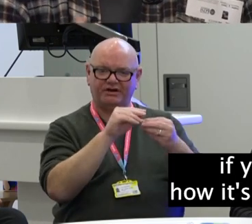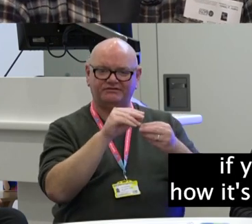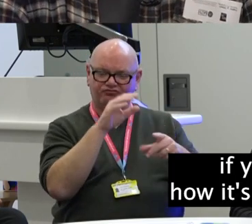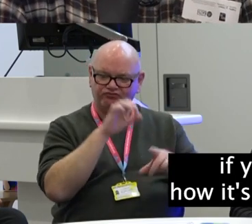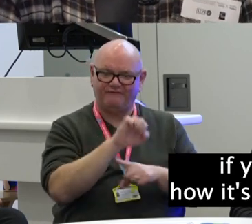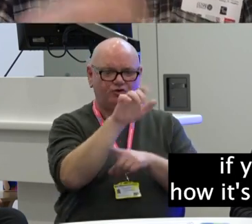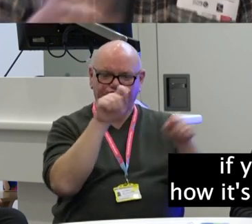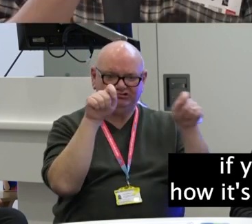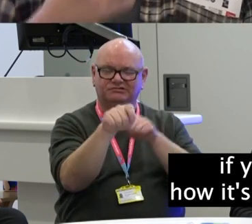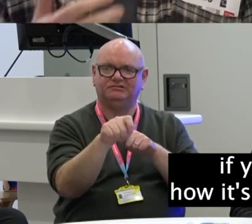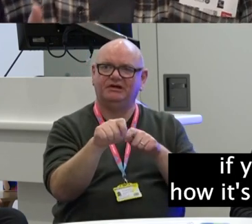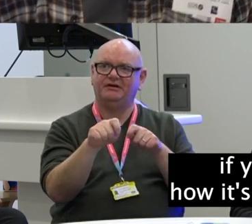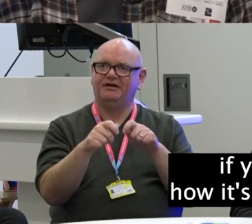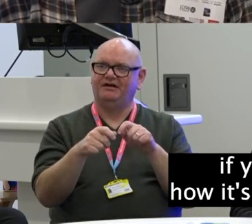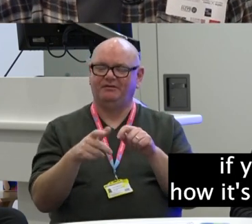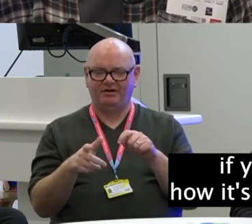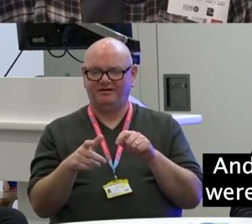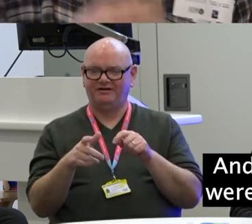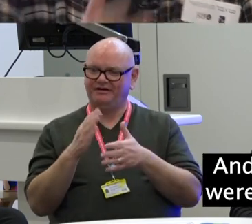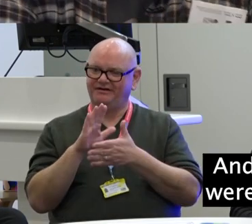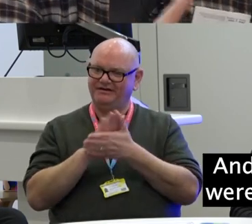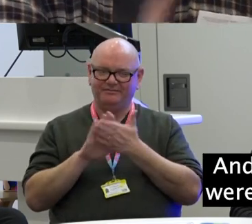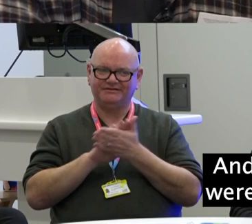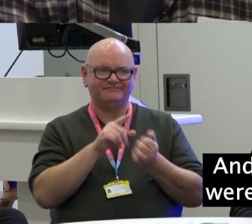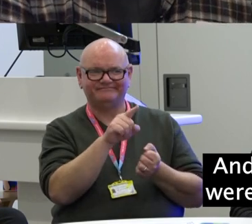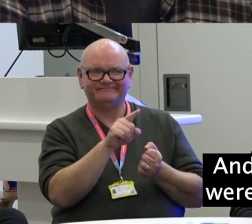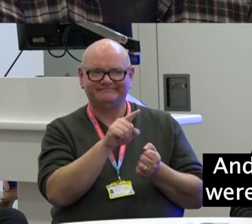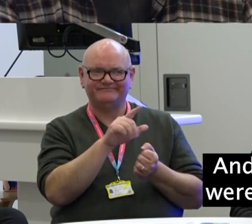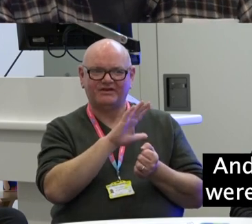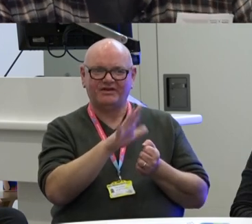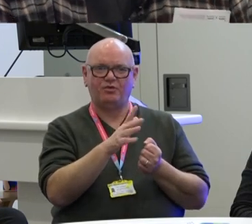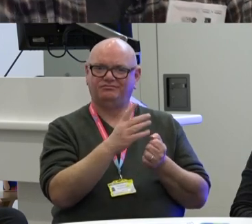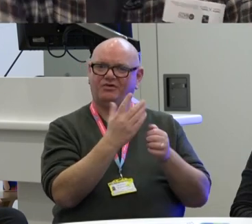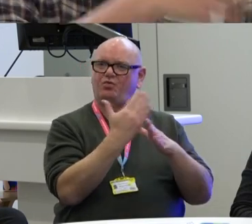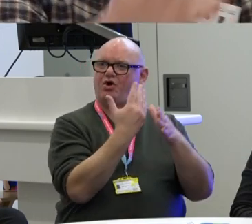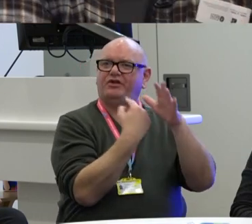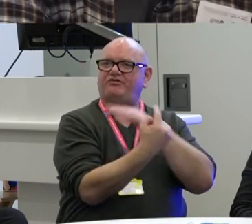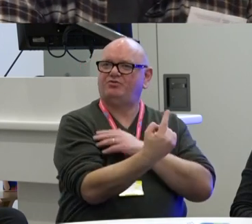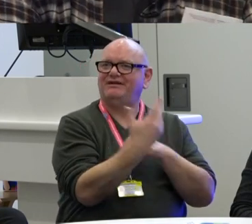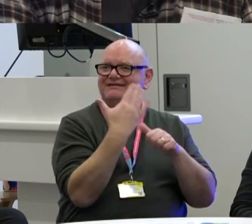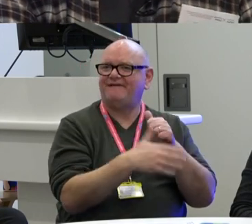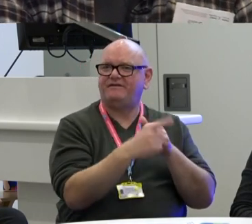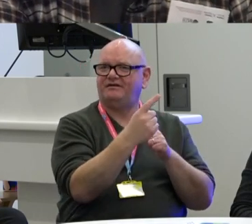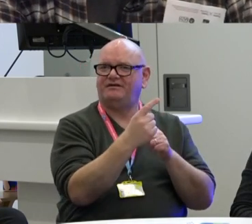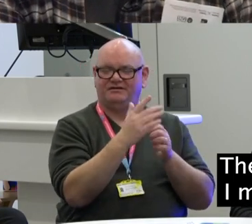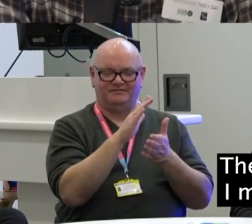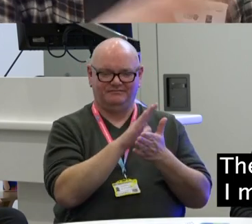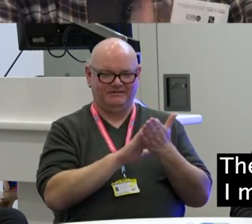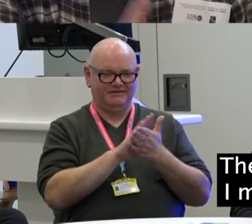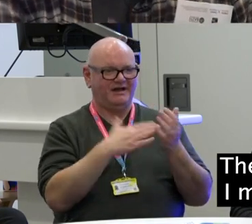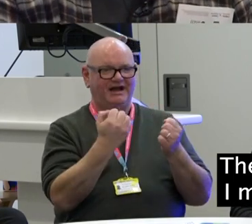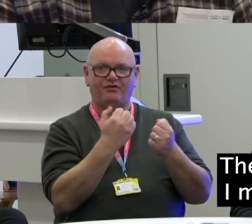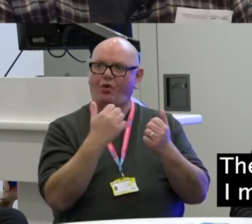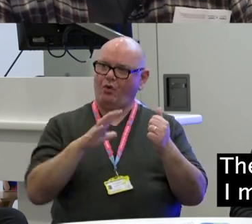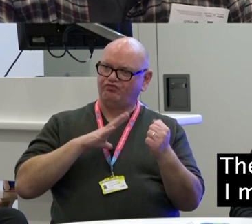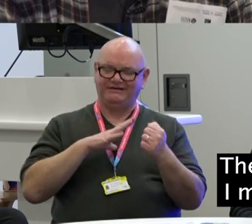you're a visual artist, that's how it's going to work for you as well. And the truth is, those people were not working on their own. They were not working removed from other creative people. They were